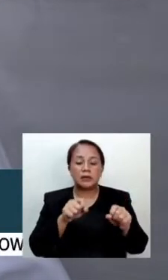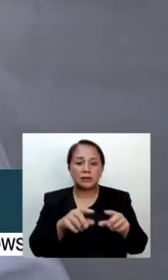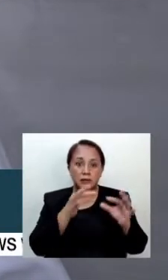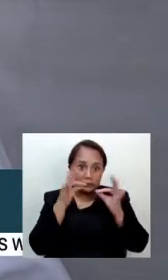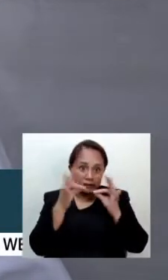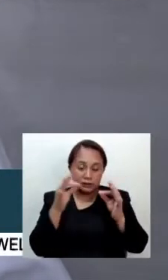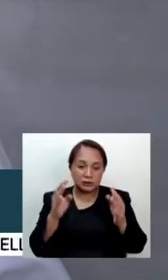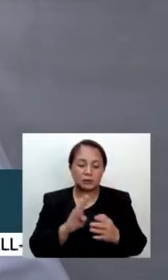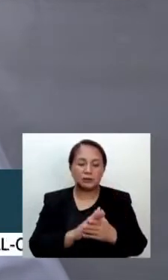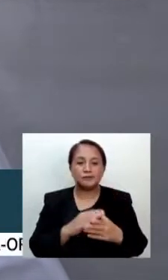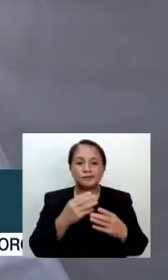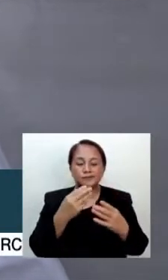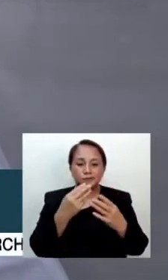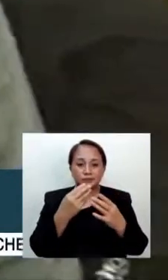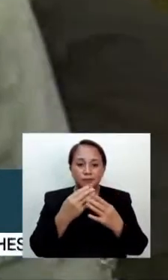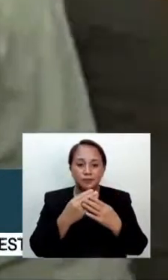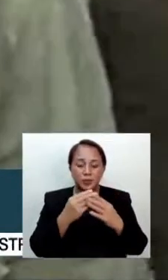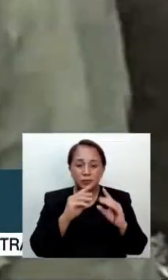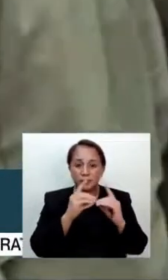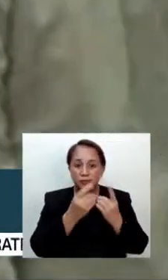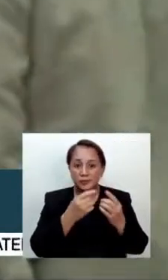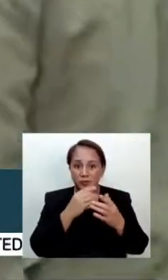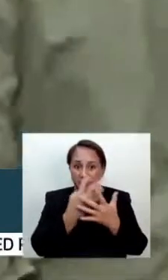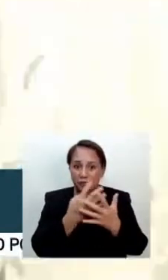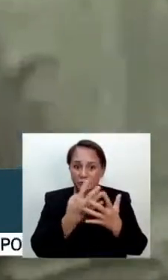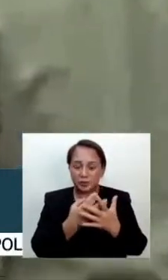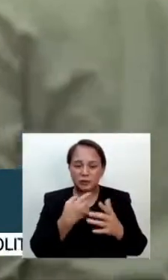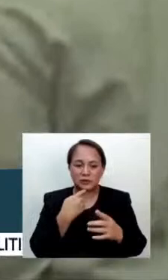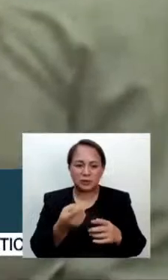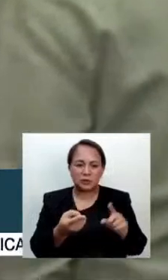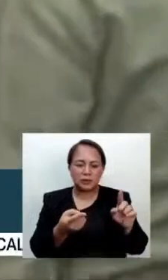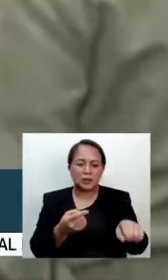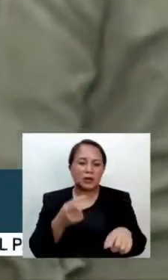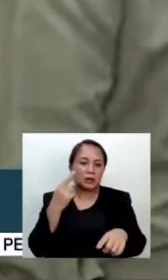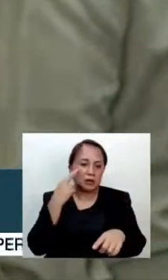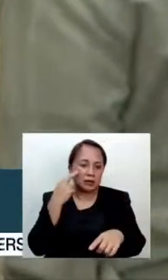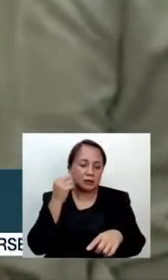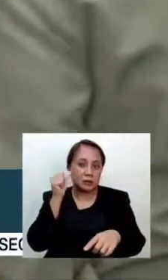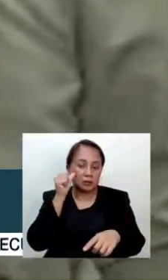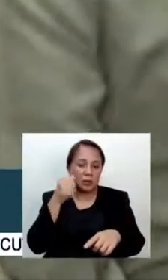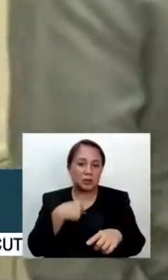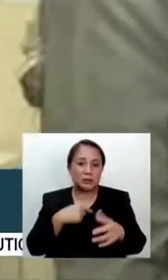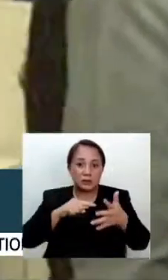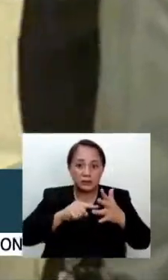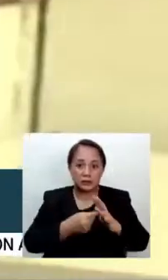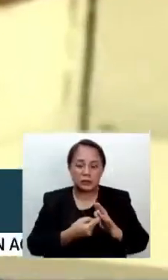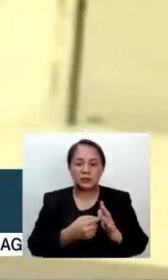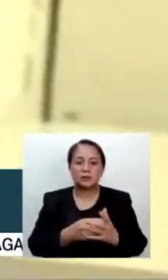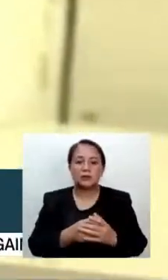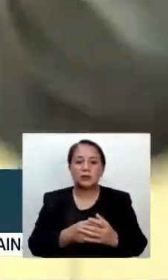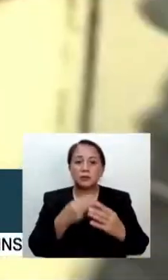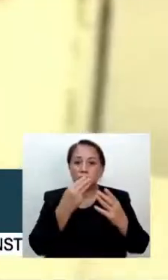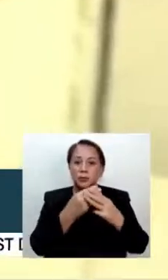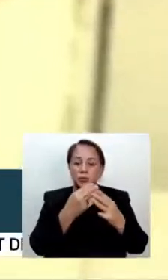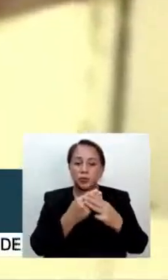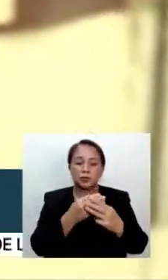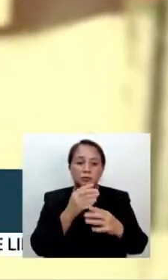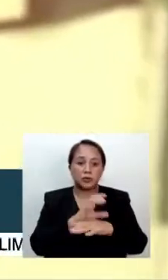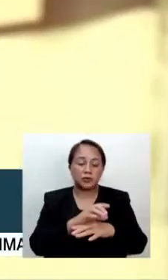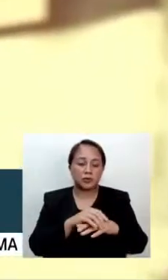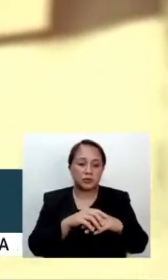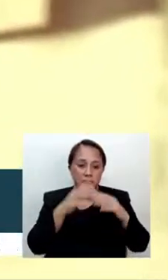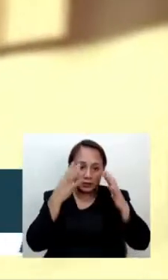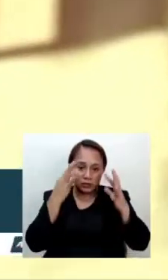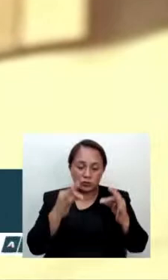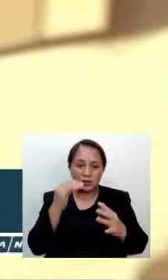Ablen of being involved in the illegal drug trade. The testimonies of Ragos and Ablen were instrumental in a Muntinlupa court's decision last year to deny